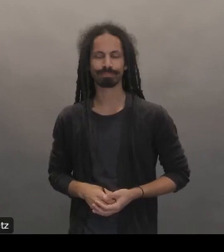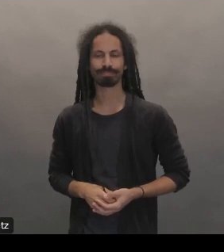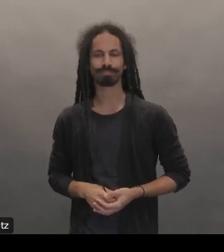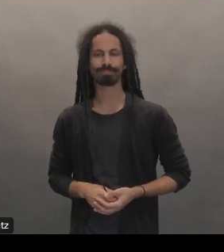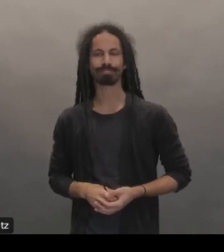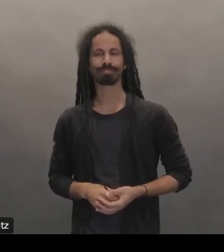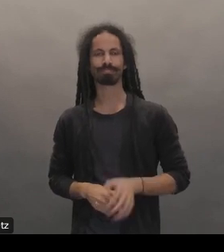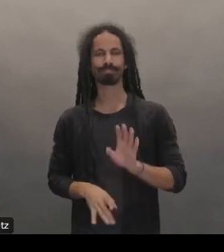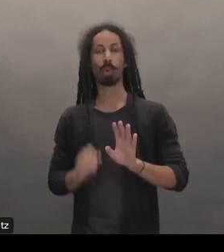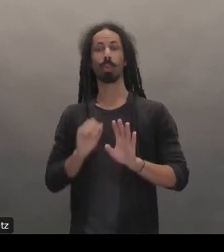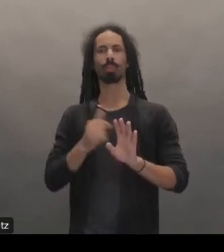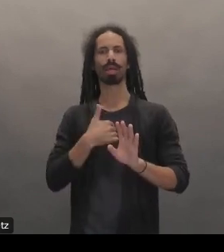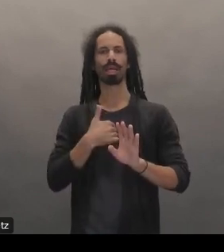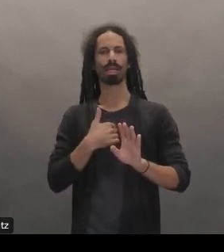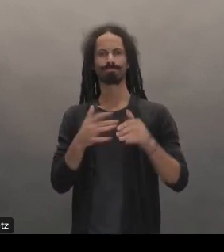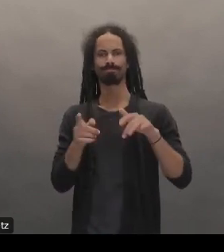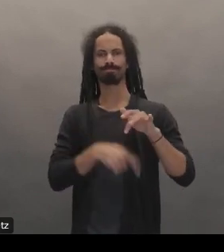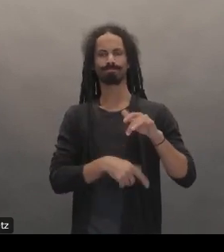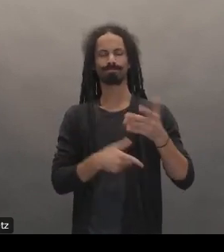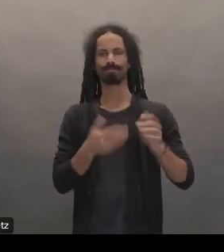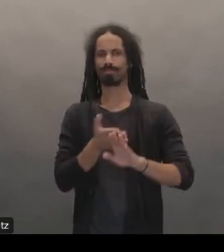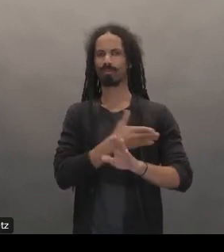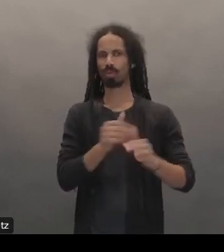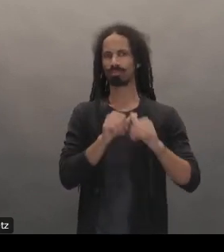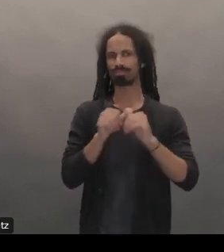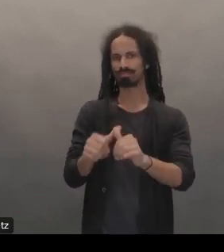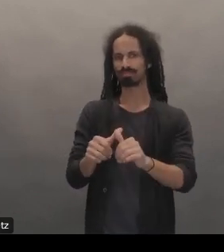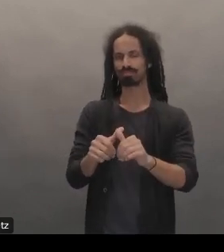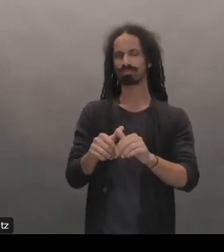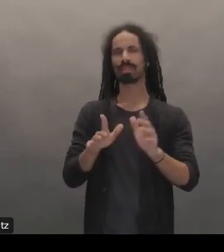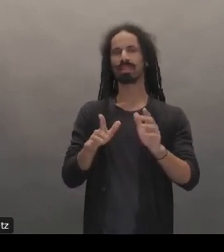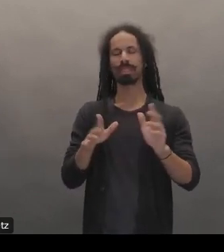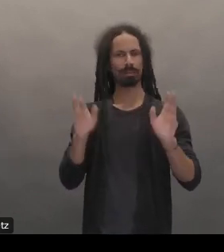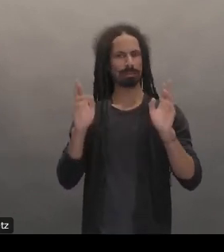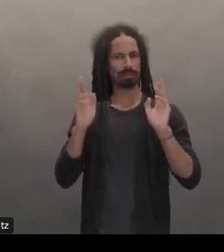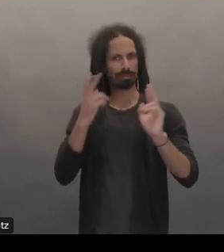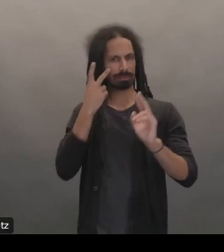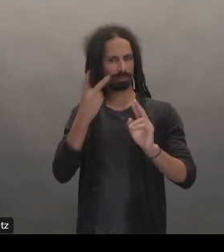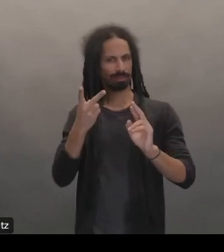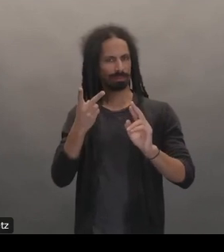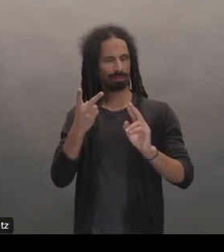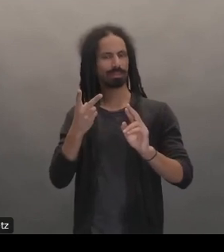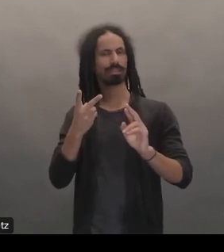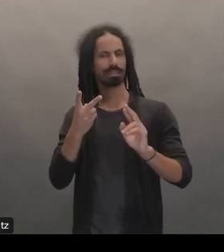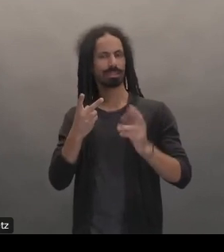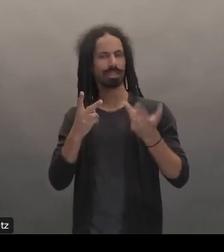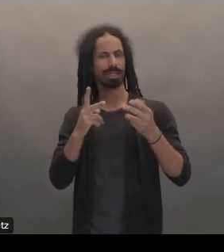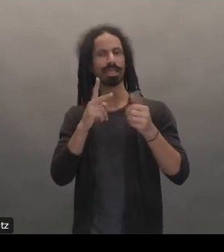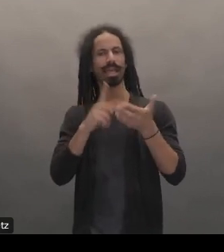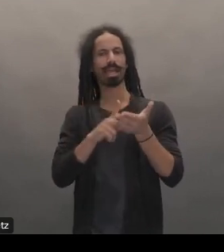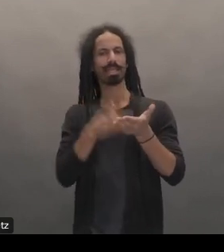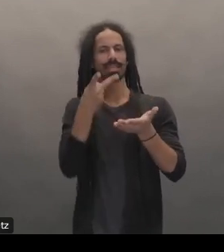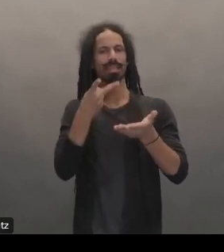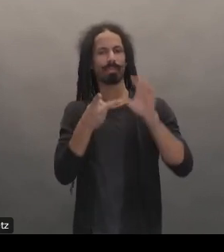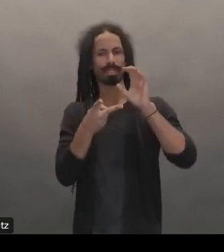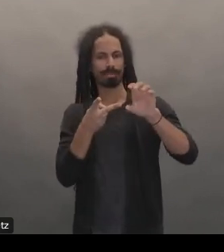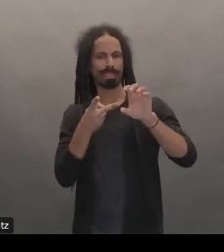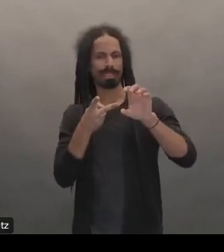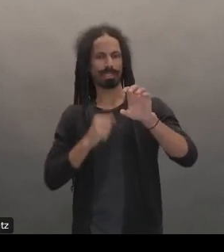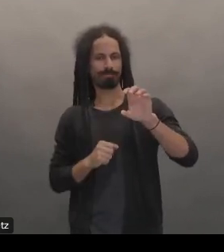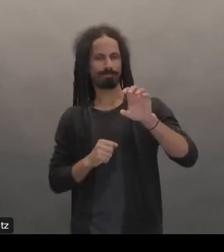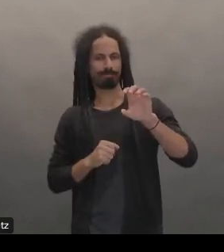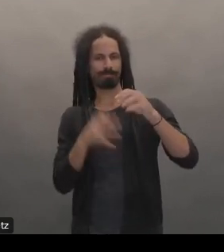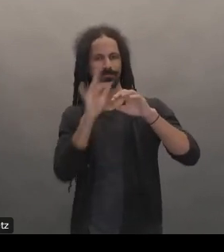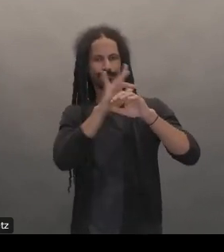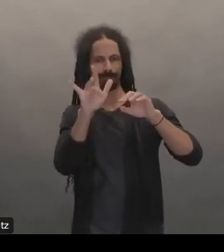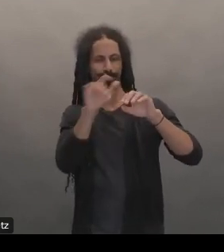Oh, sorry, I was just going to also mention before we continue that this, I hope you would also see it here that it is double spaced. Right? Double spaced, and it's not quite